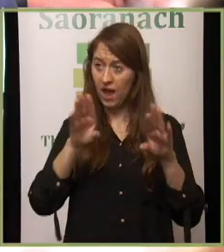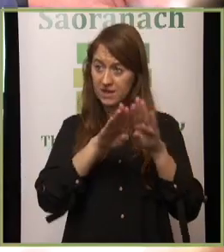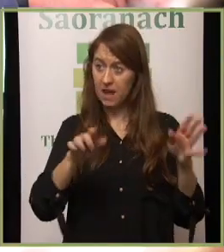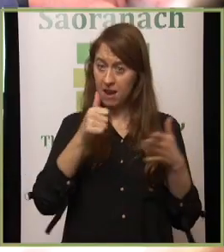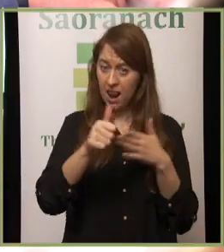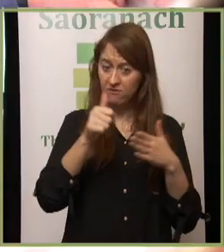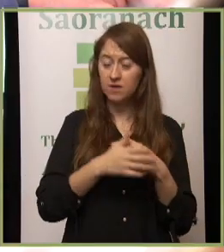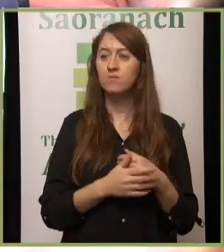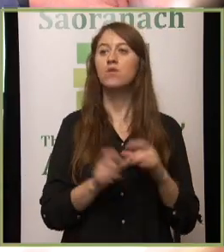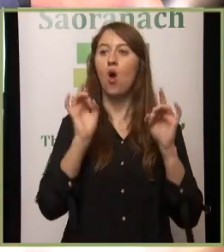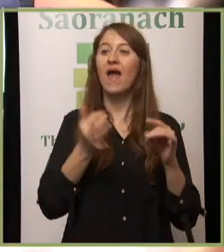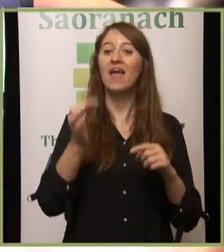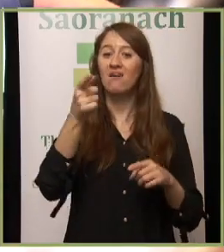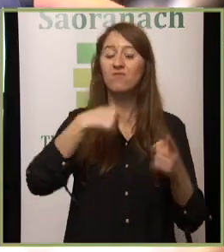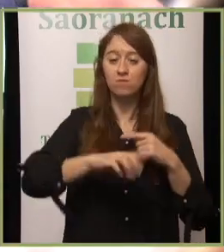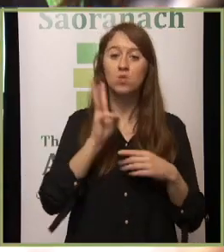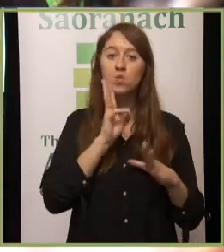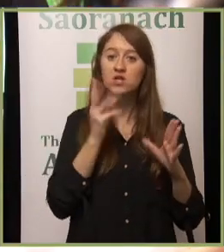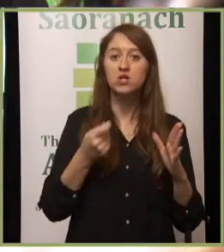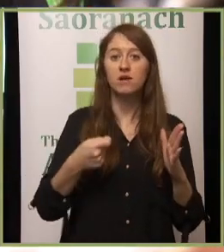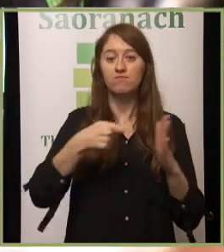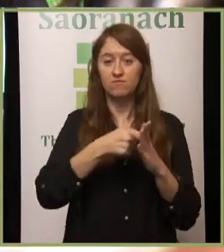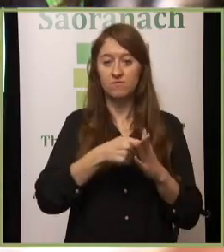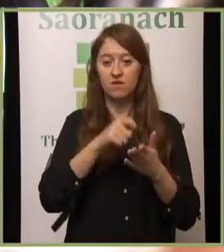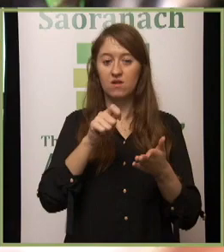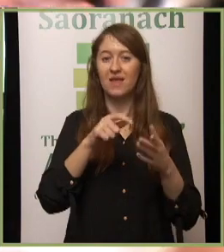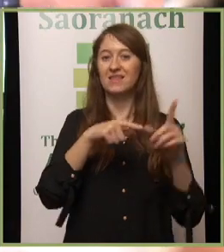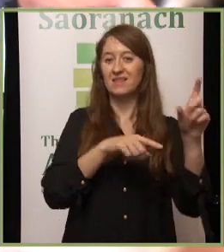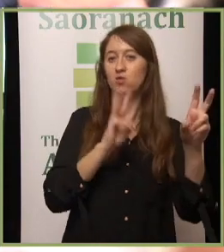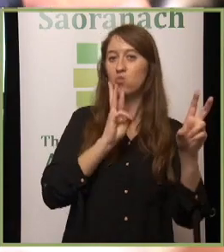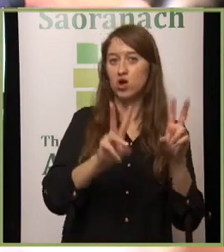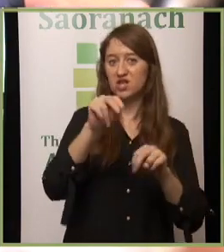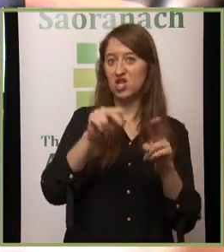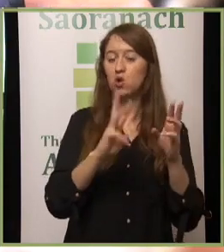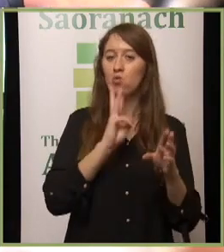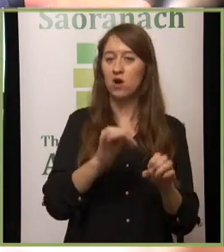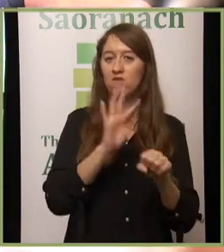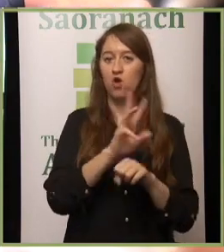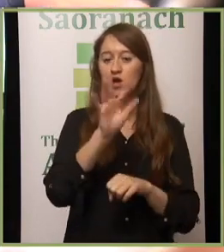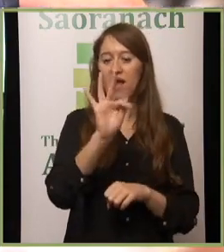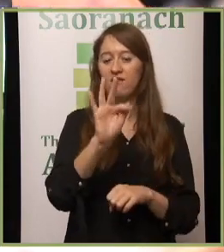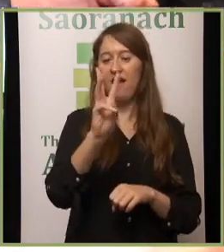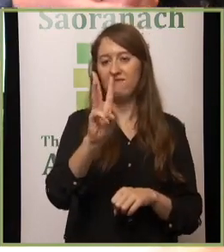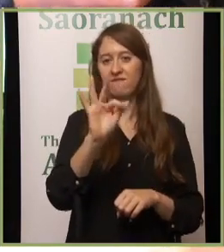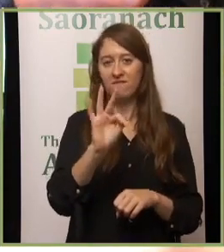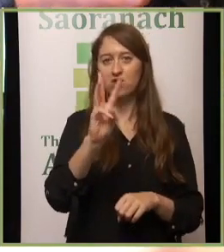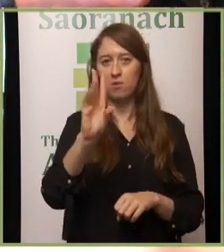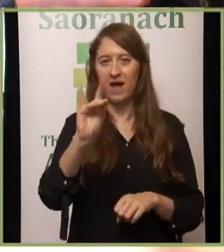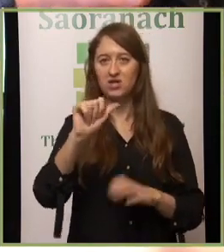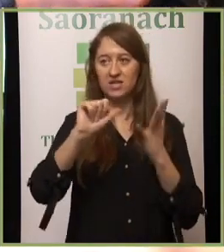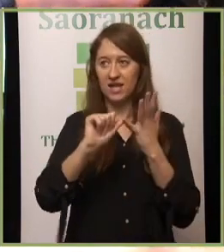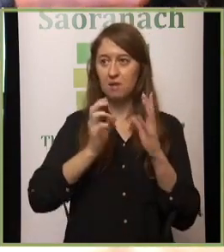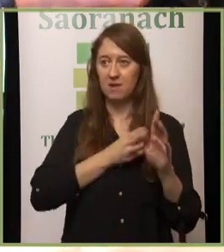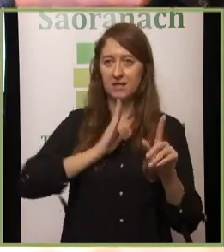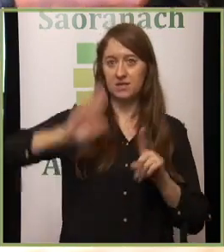all in favour of including a significant portion of profit in the wording for FWH6, please raise your hand. Thank you,